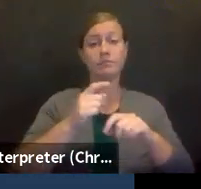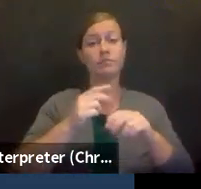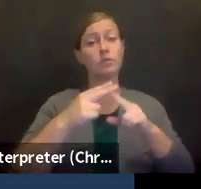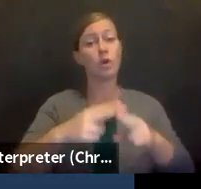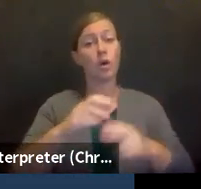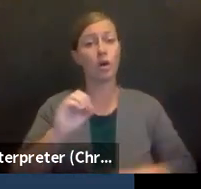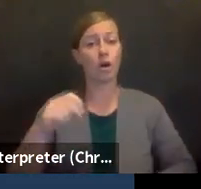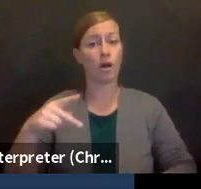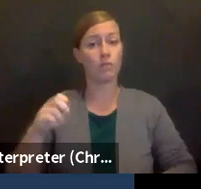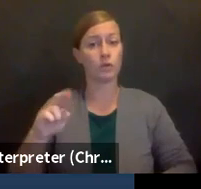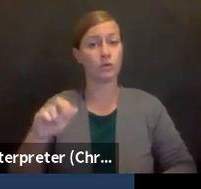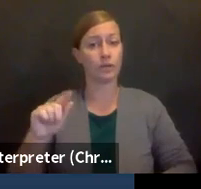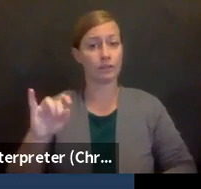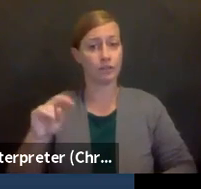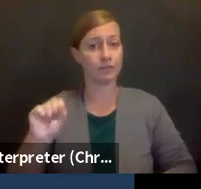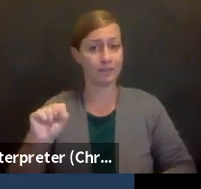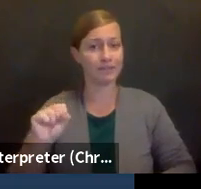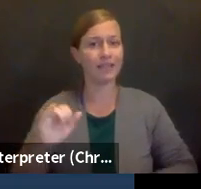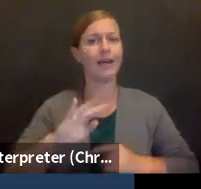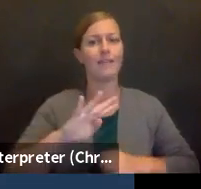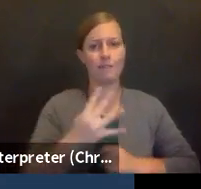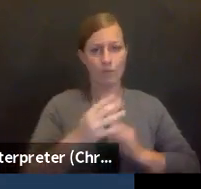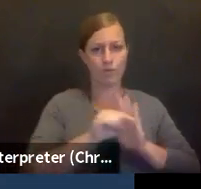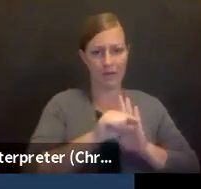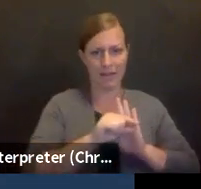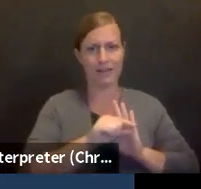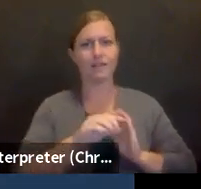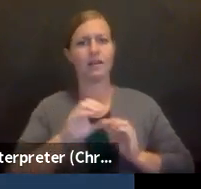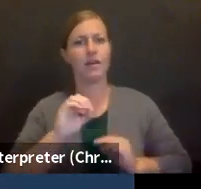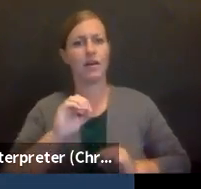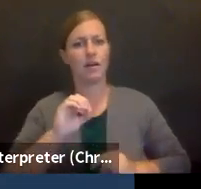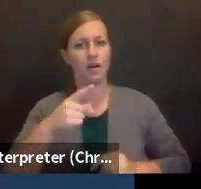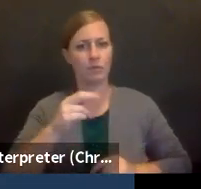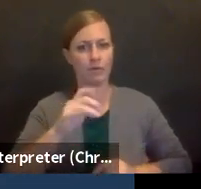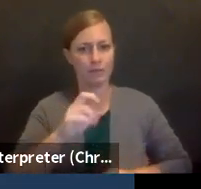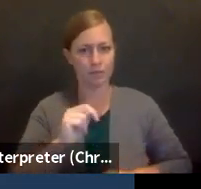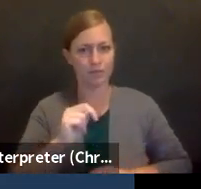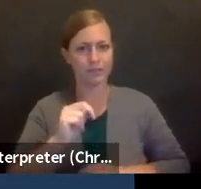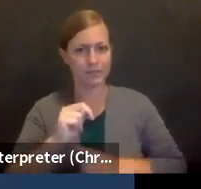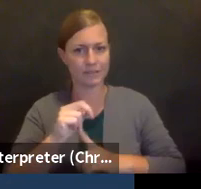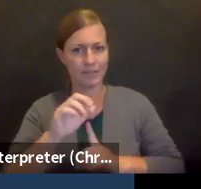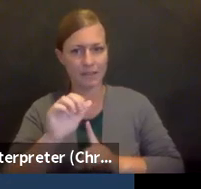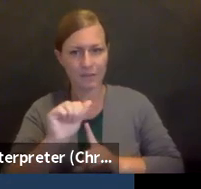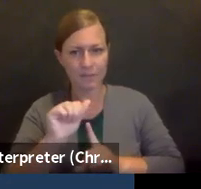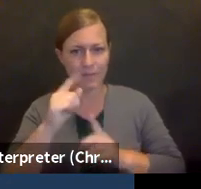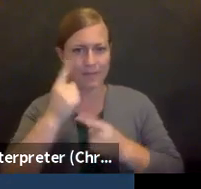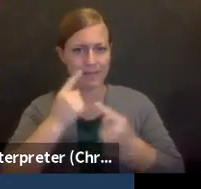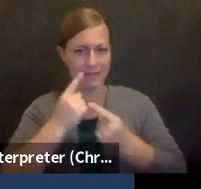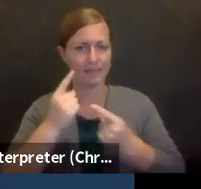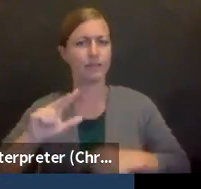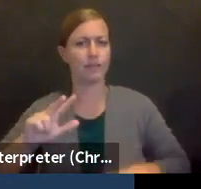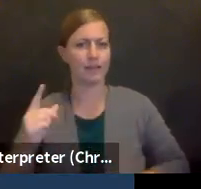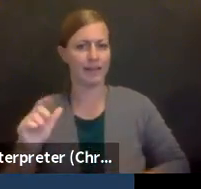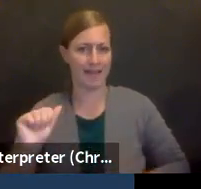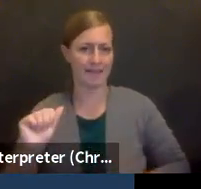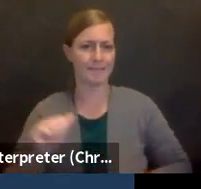okay, which would be, let's do 4th grade again, 4th grade, operations observated thinking, and we can do 3A. So I